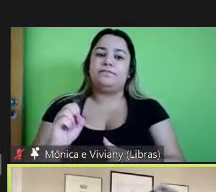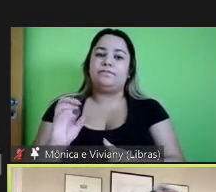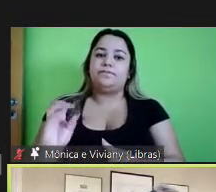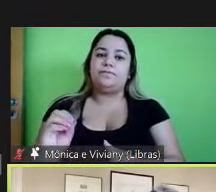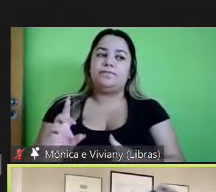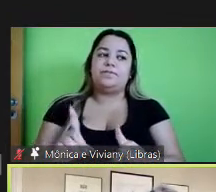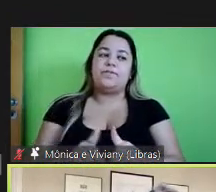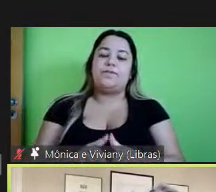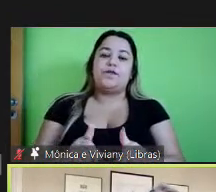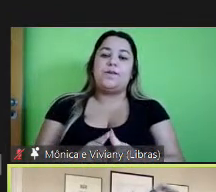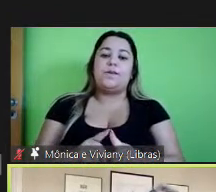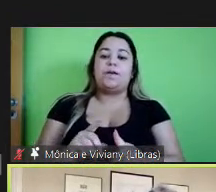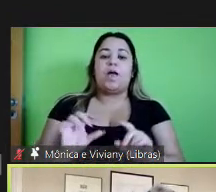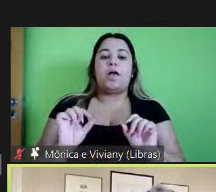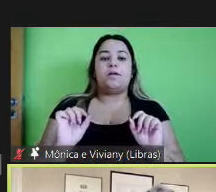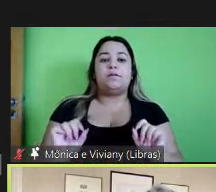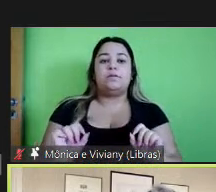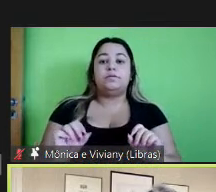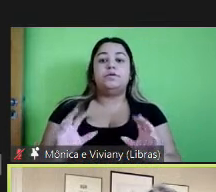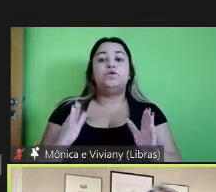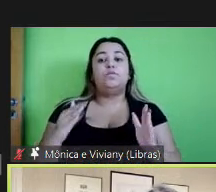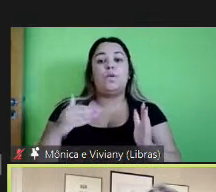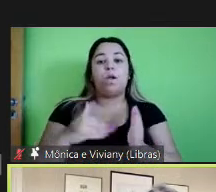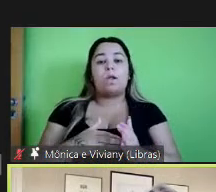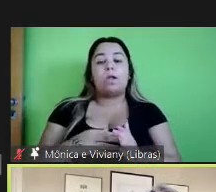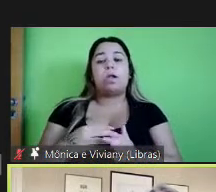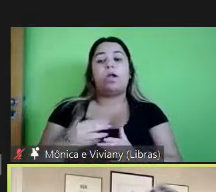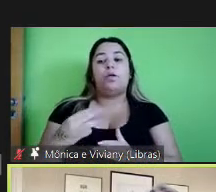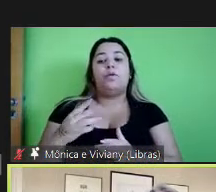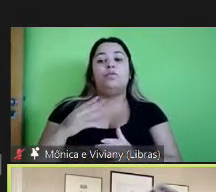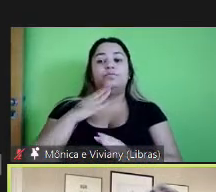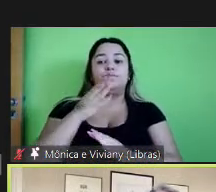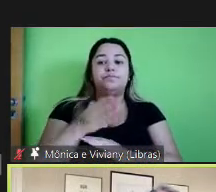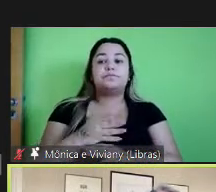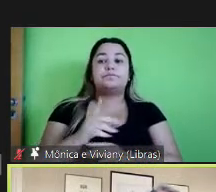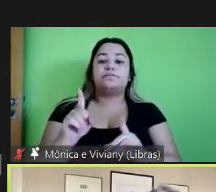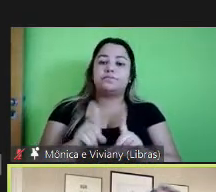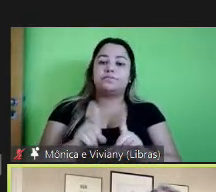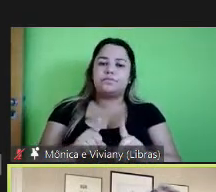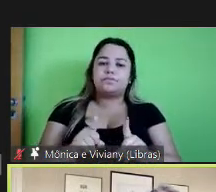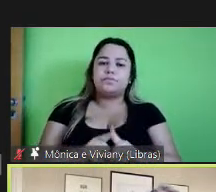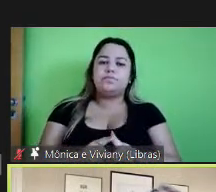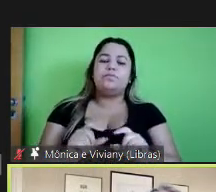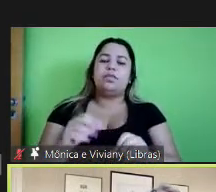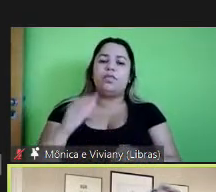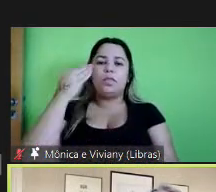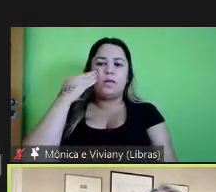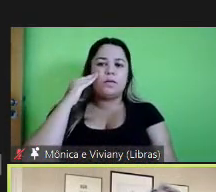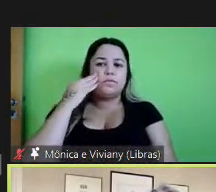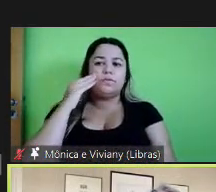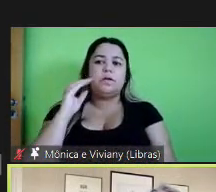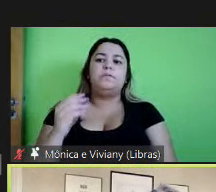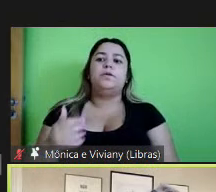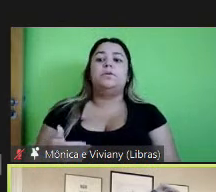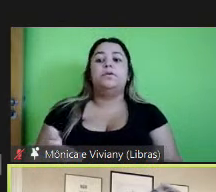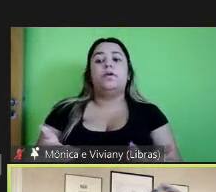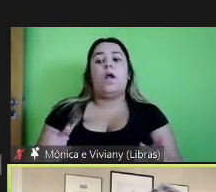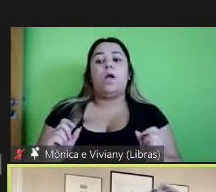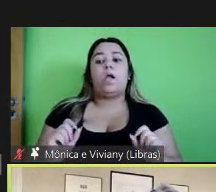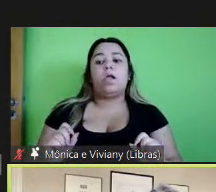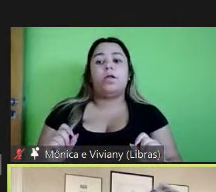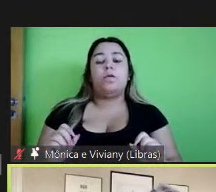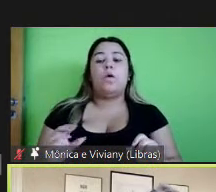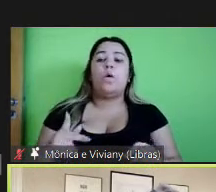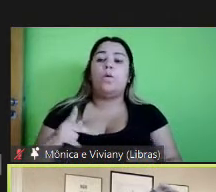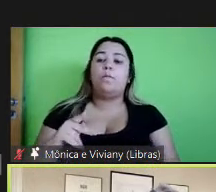And then finally, the last key principle is about understanding and accepting that a person's best weight may never be an ideal weight, and